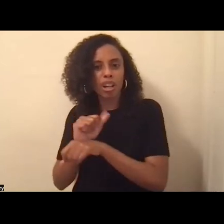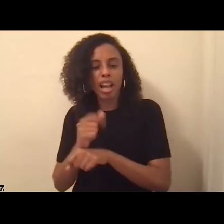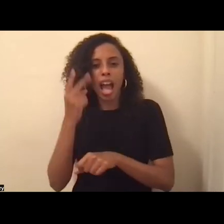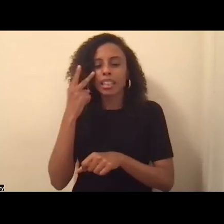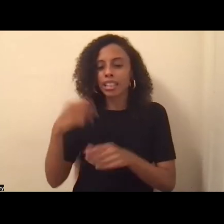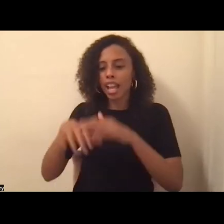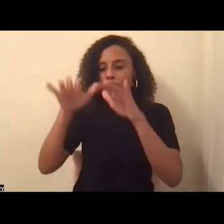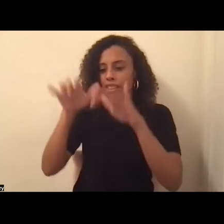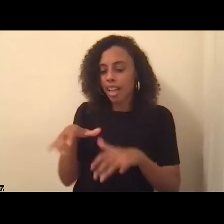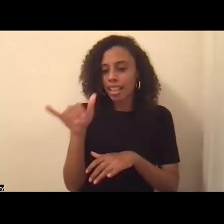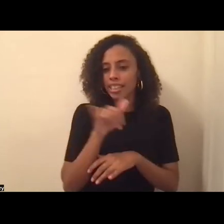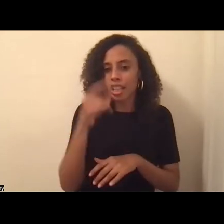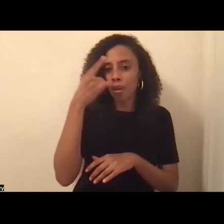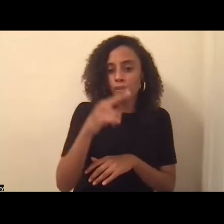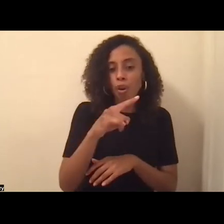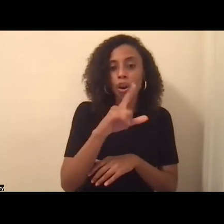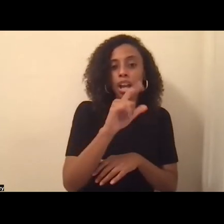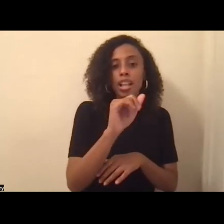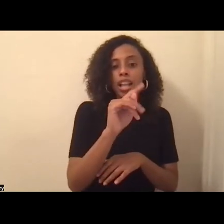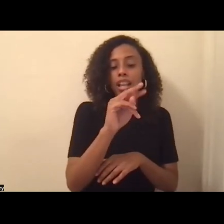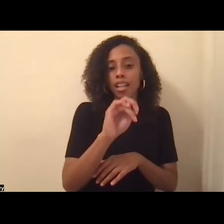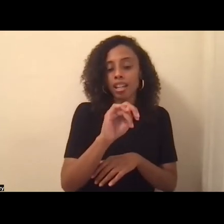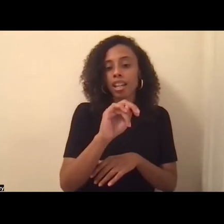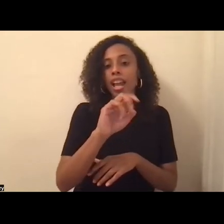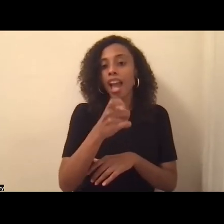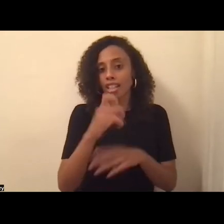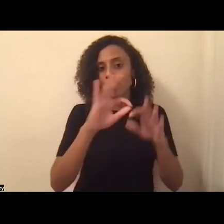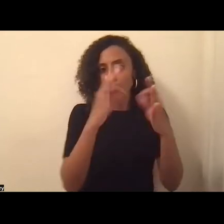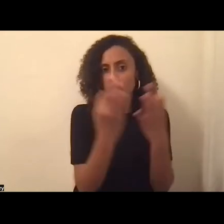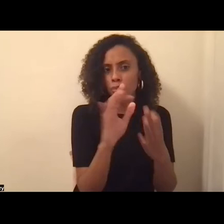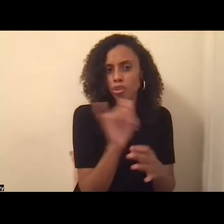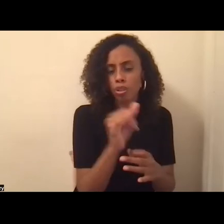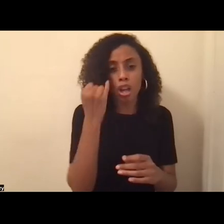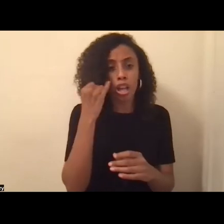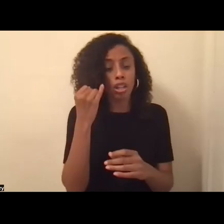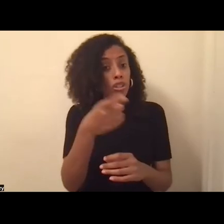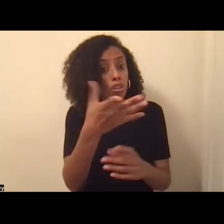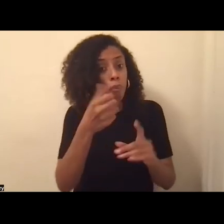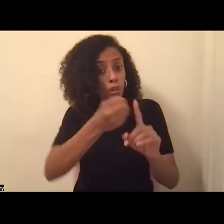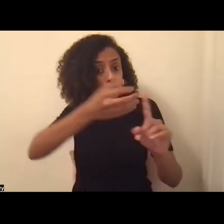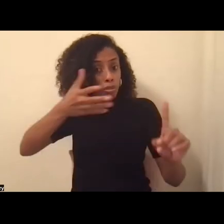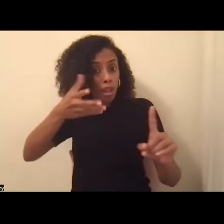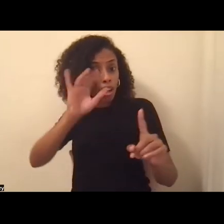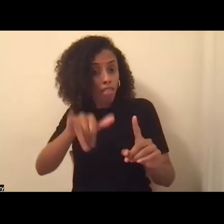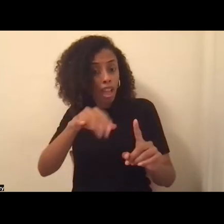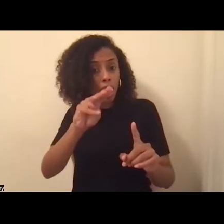also true for Latinx families. Do you want to expound on that,